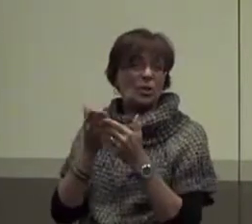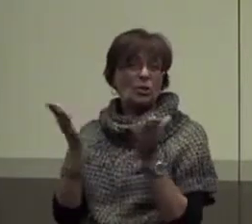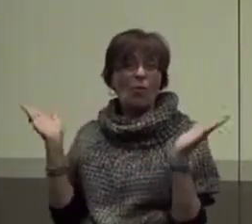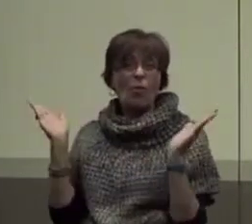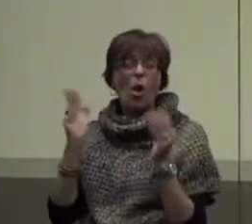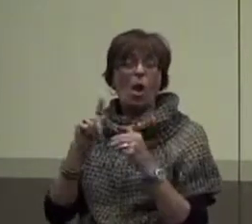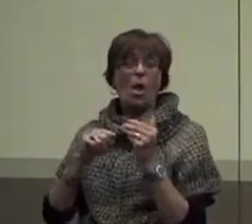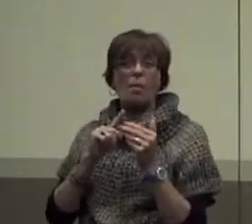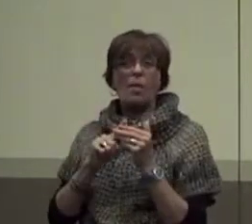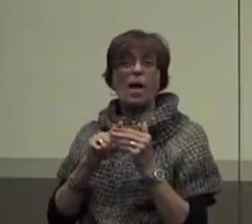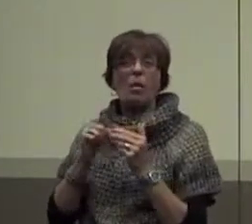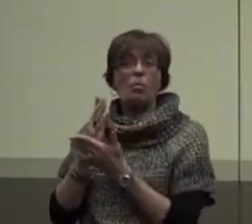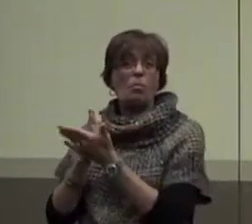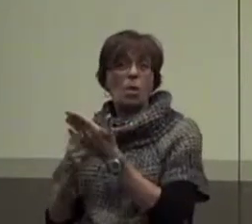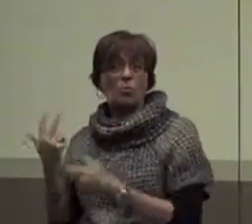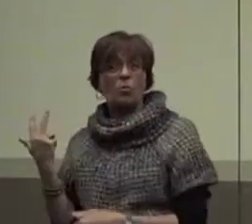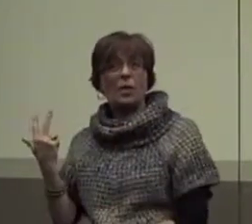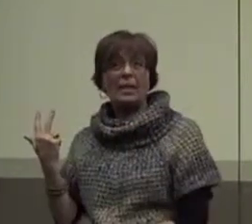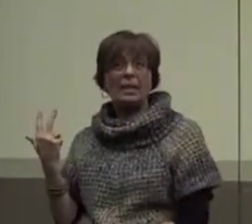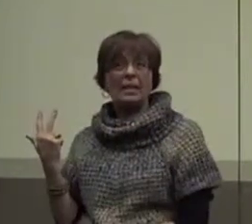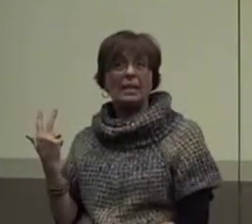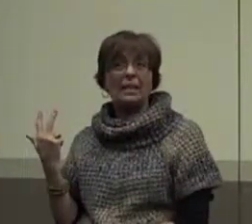about part 3?